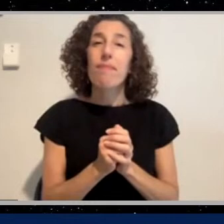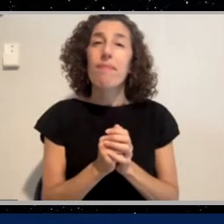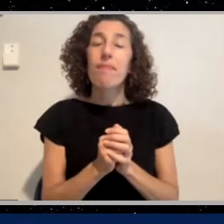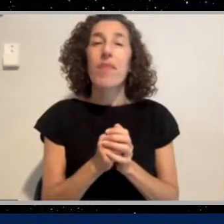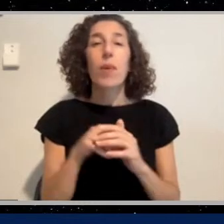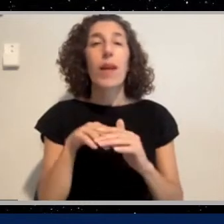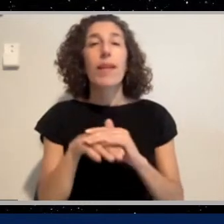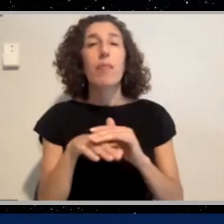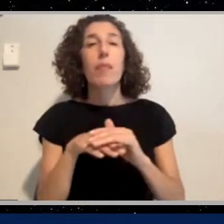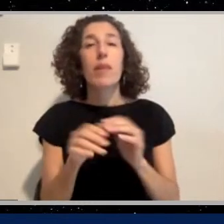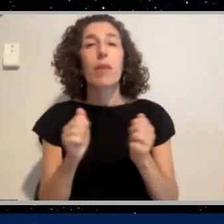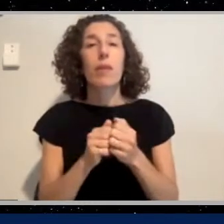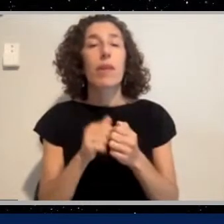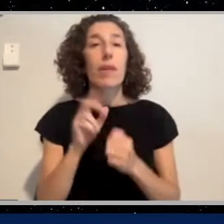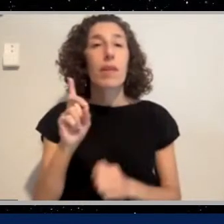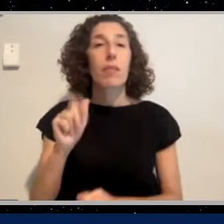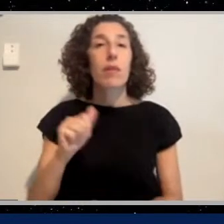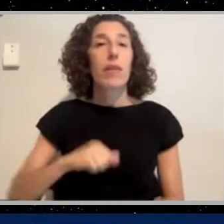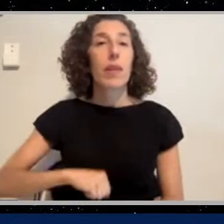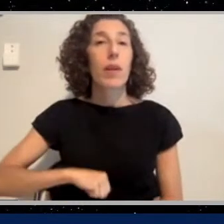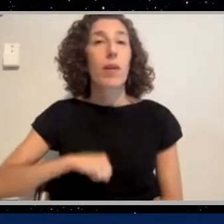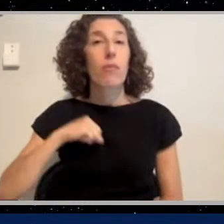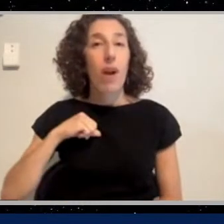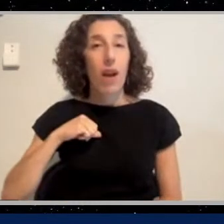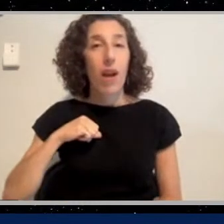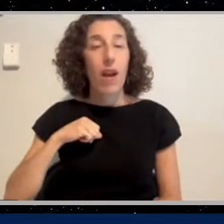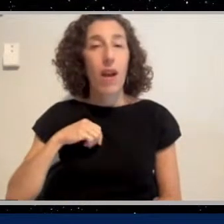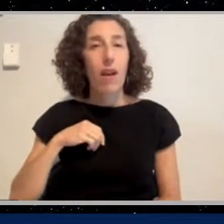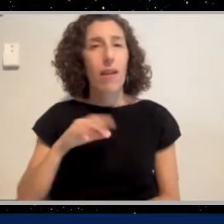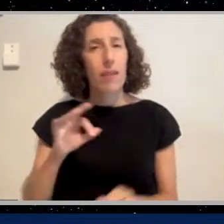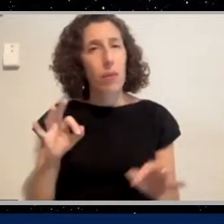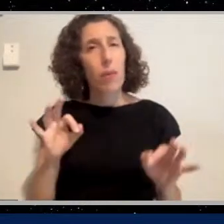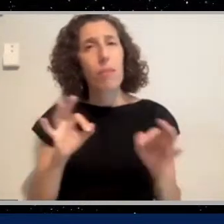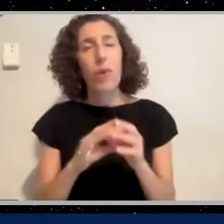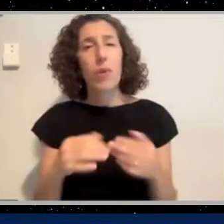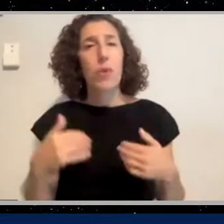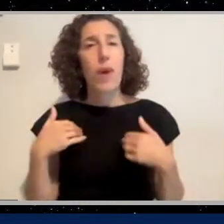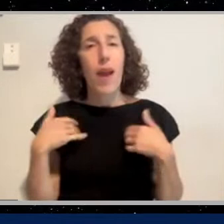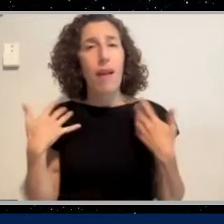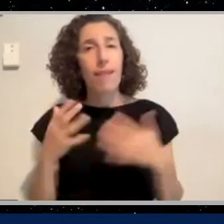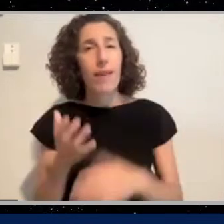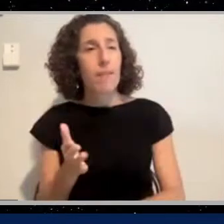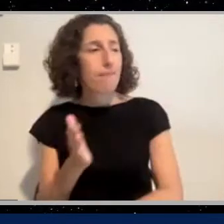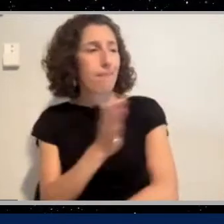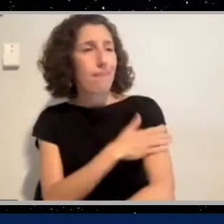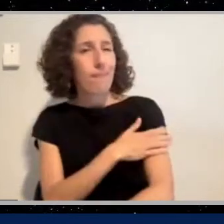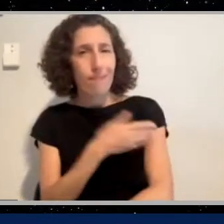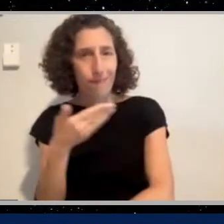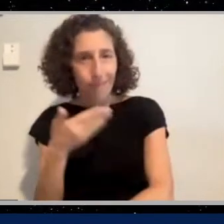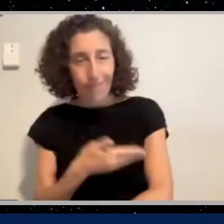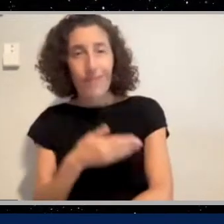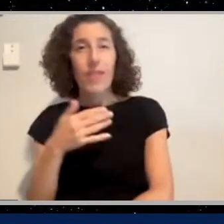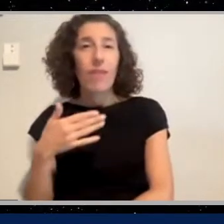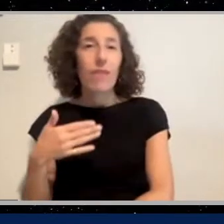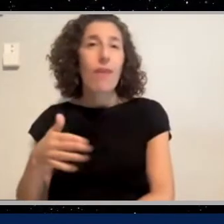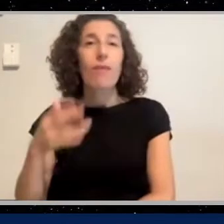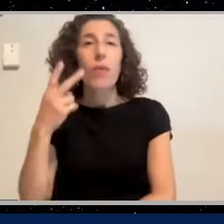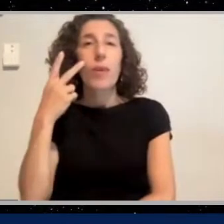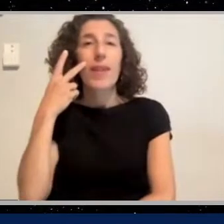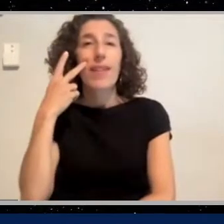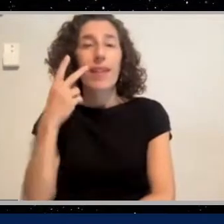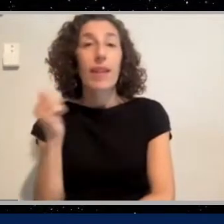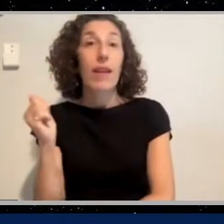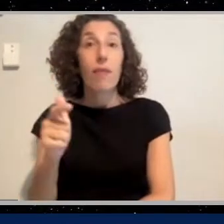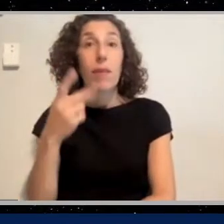patch. We want to, be able to say, hey, we can do daring things, so, and it's for